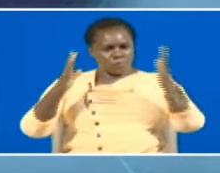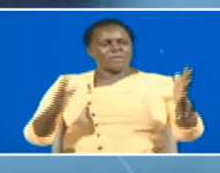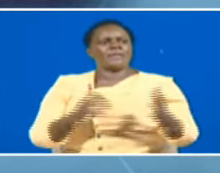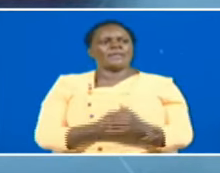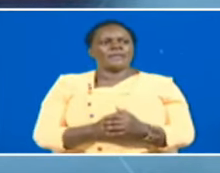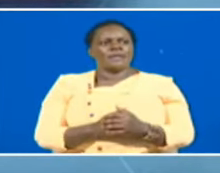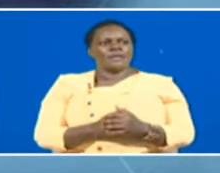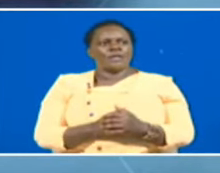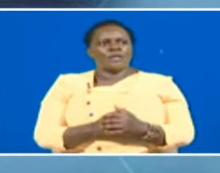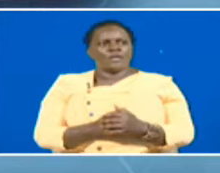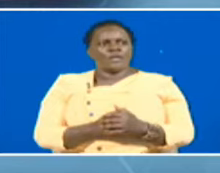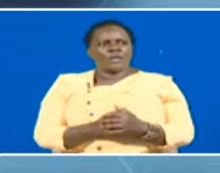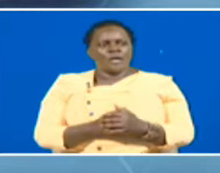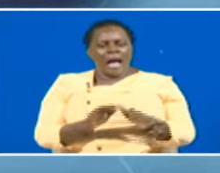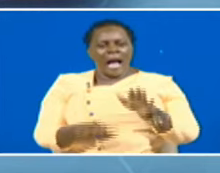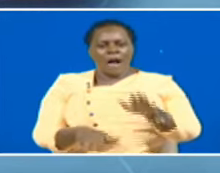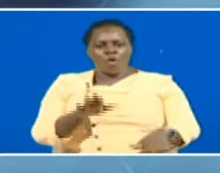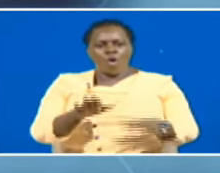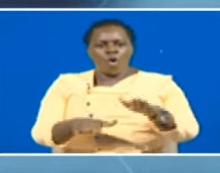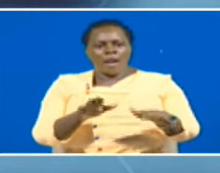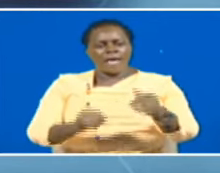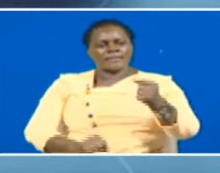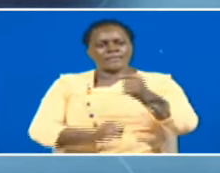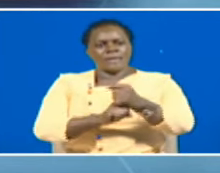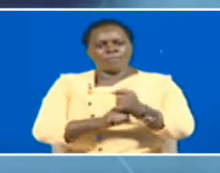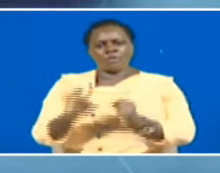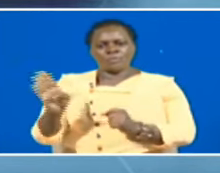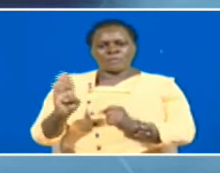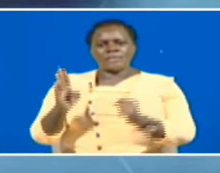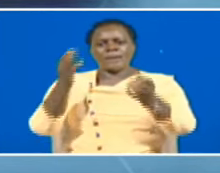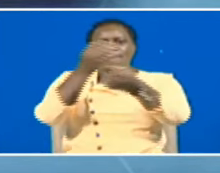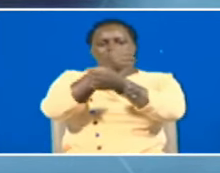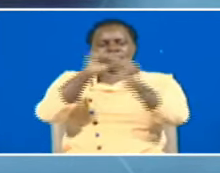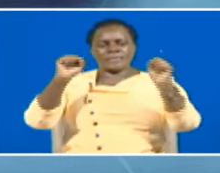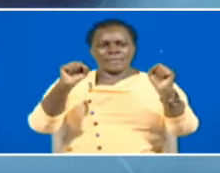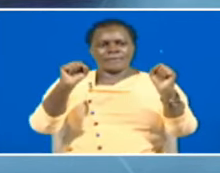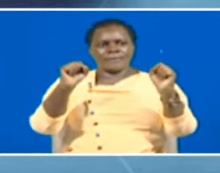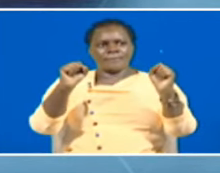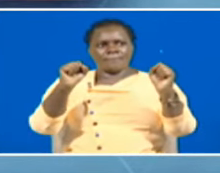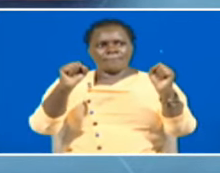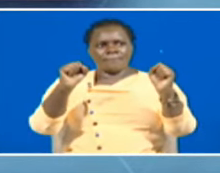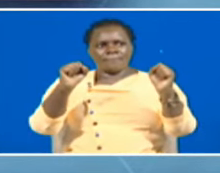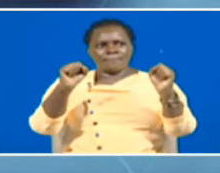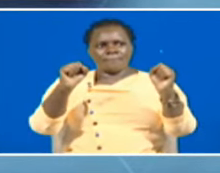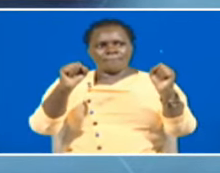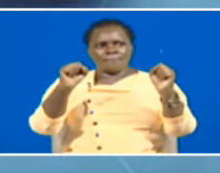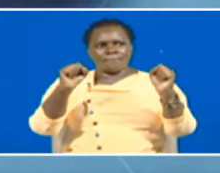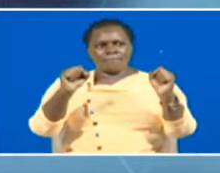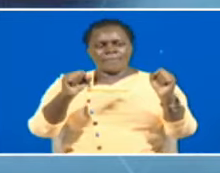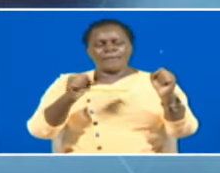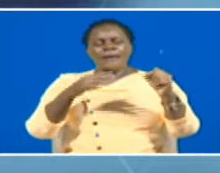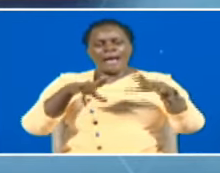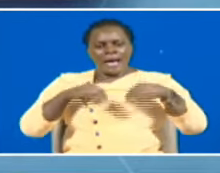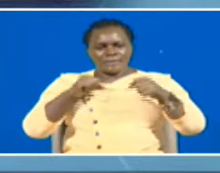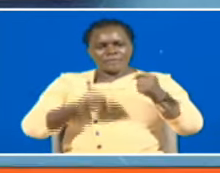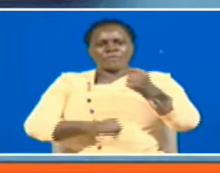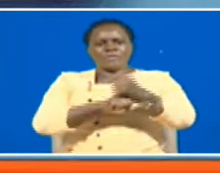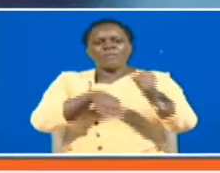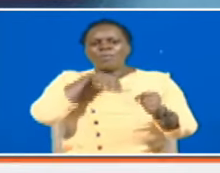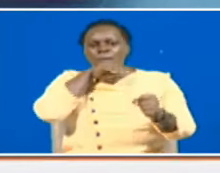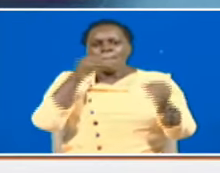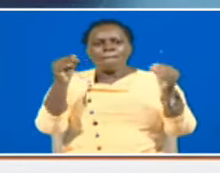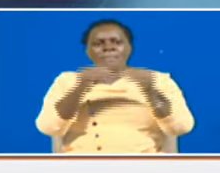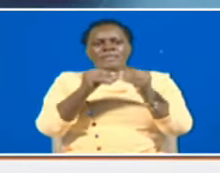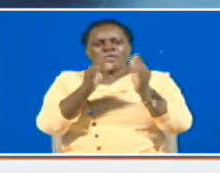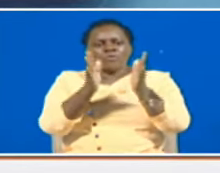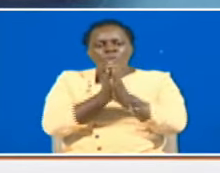and Guinea-Bissau pledged their support. Guinea-Bissau President Umaro Sissoko Embalo agreed to support Raila after meeting